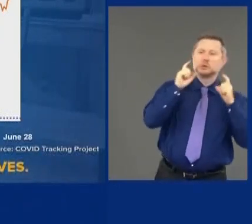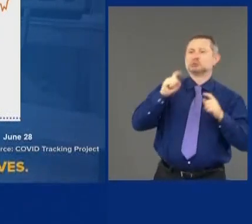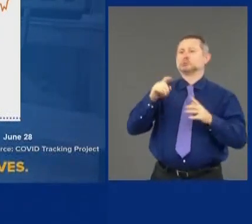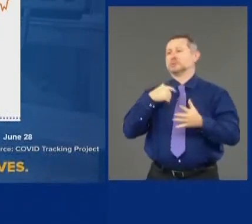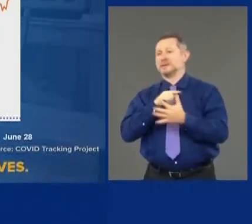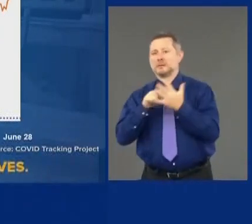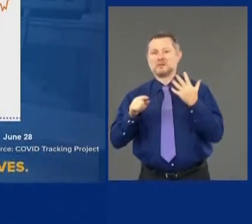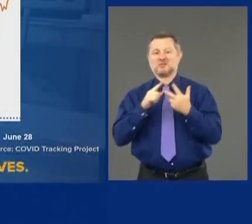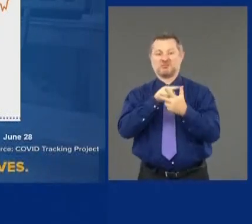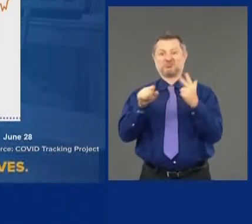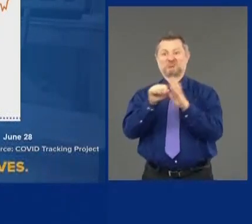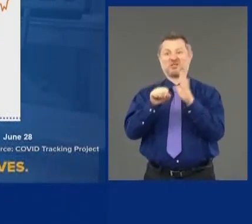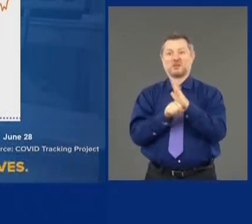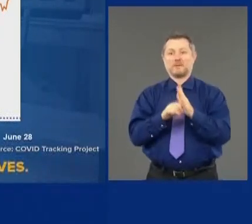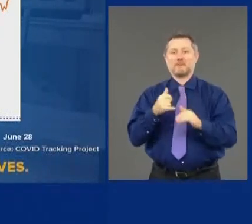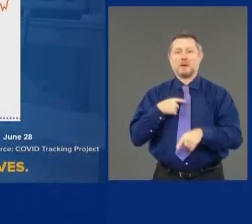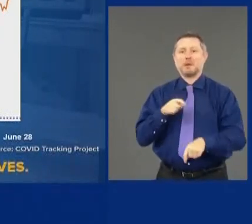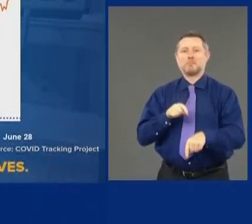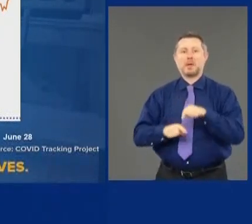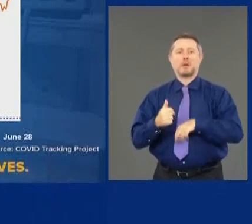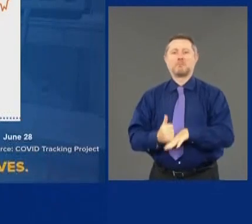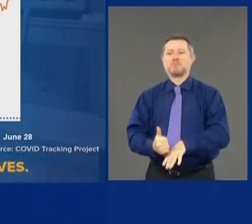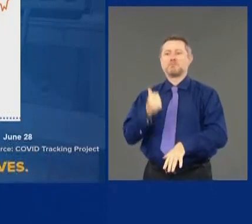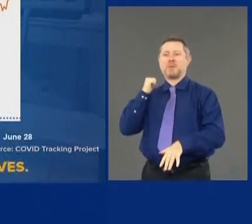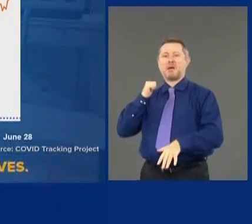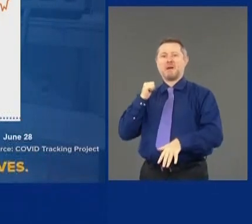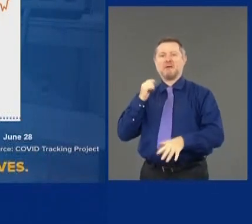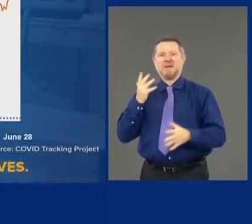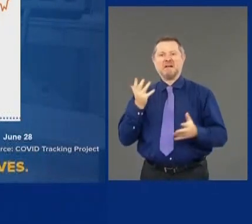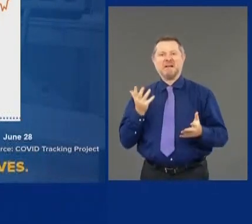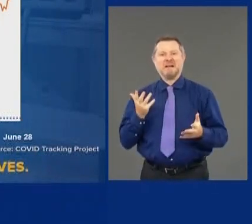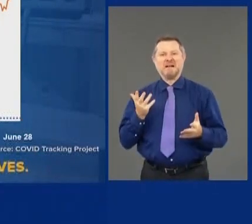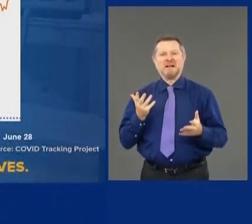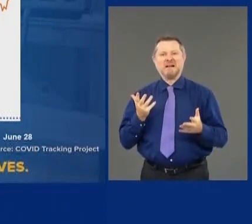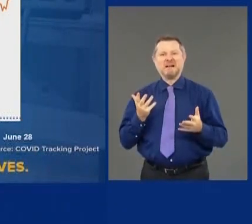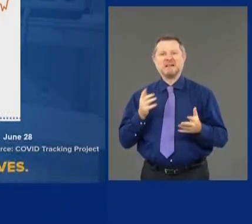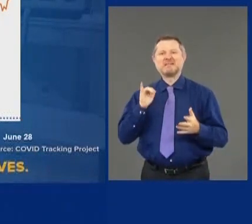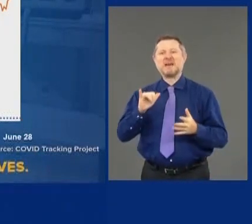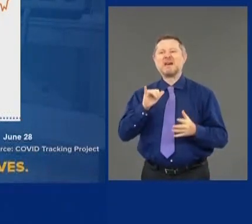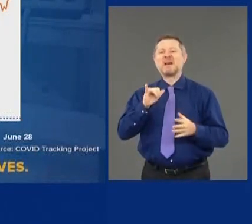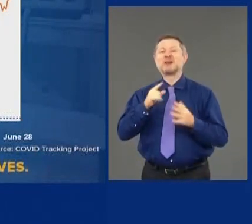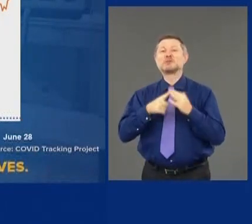their reopening plan, which is just what we talked about happening.